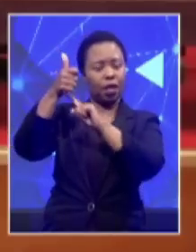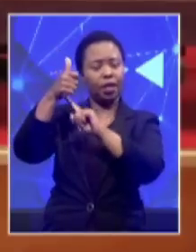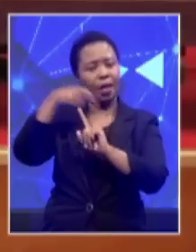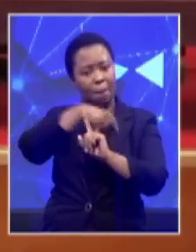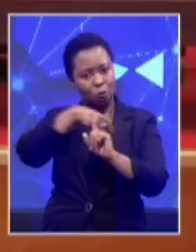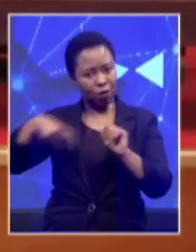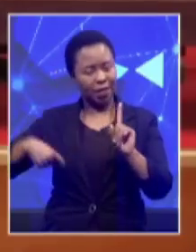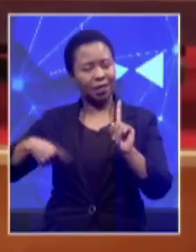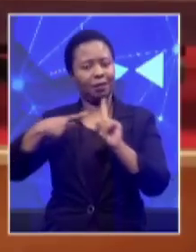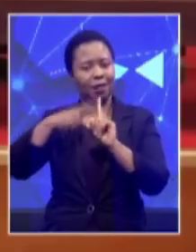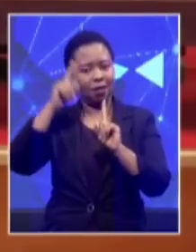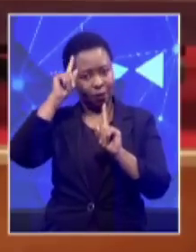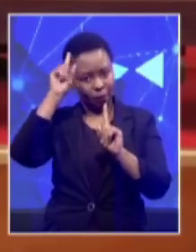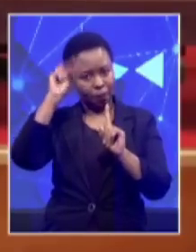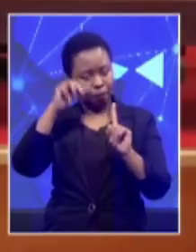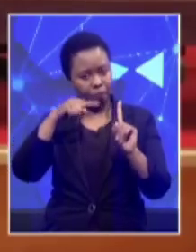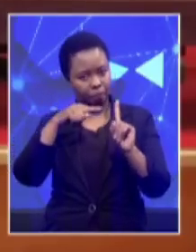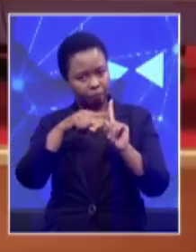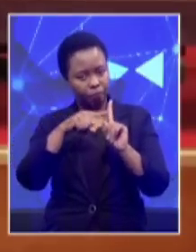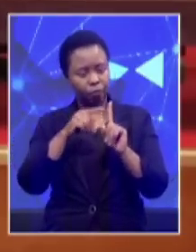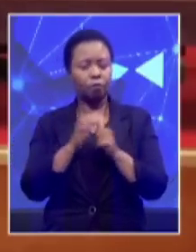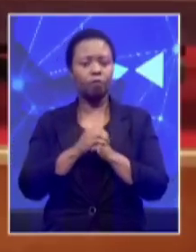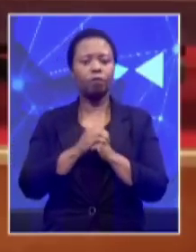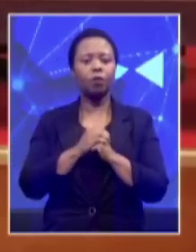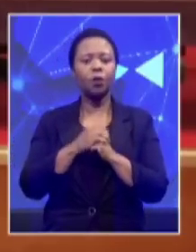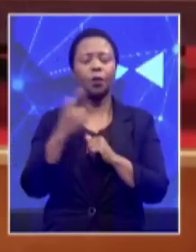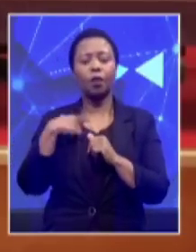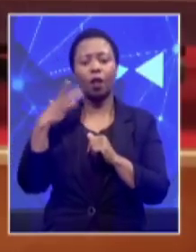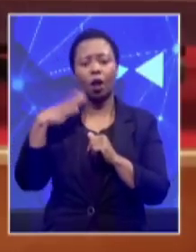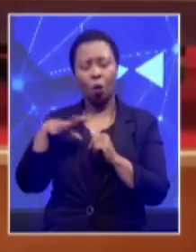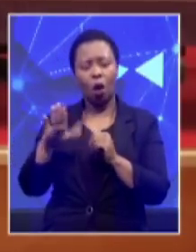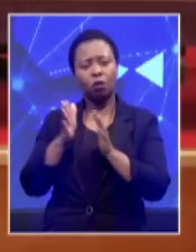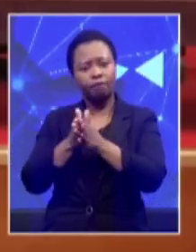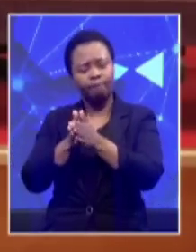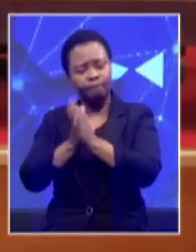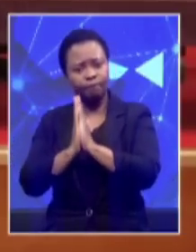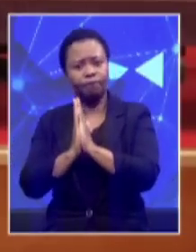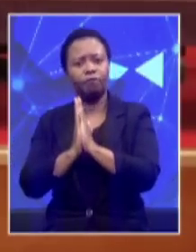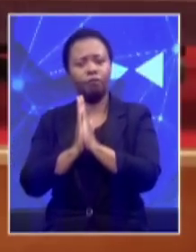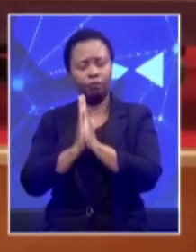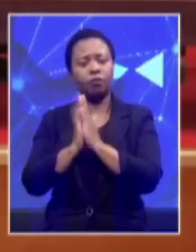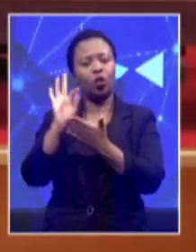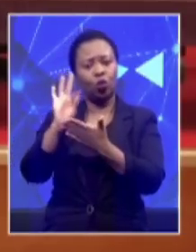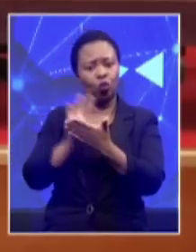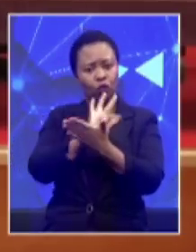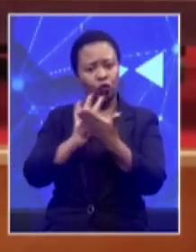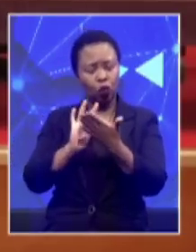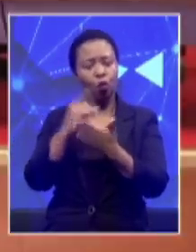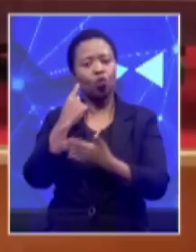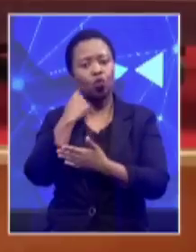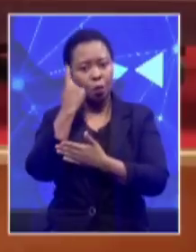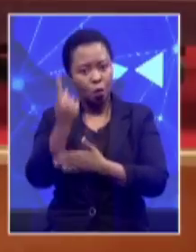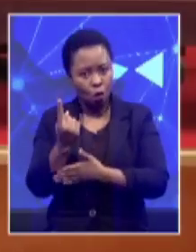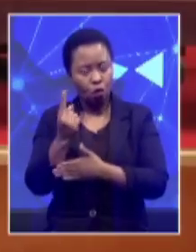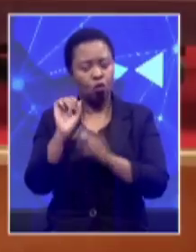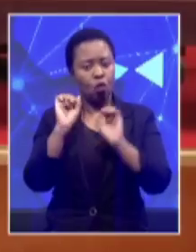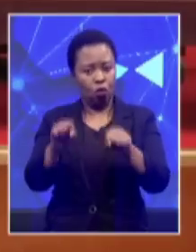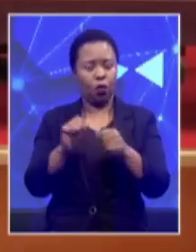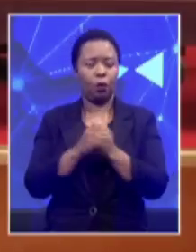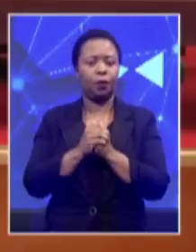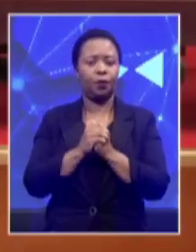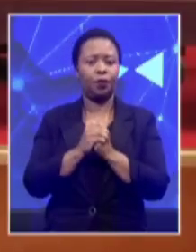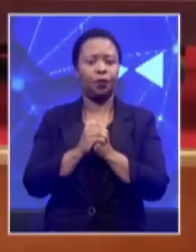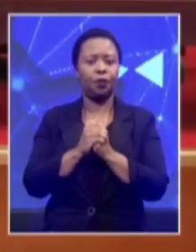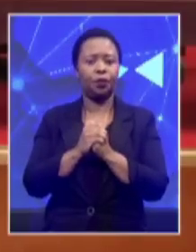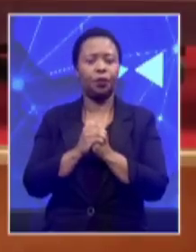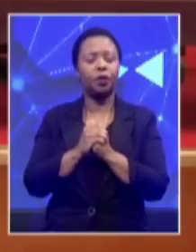So therefore, I want to call upon you to vote tomorrow in